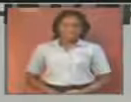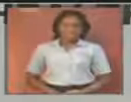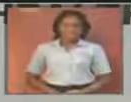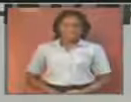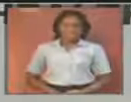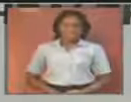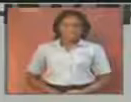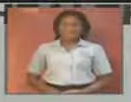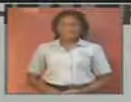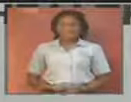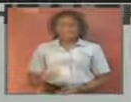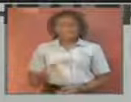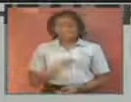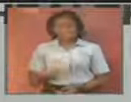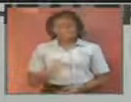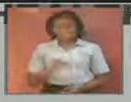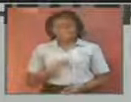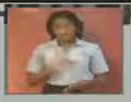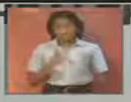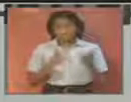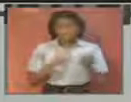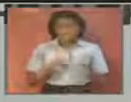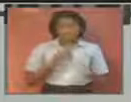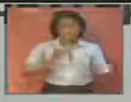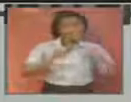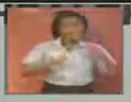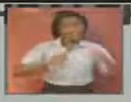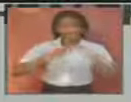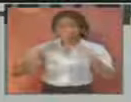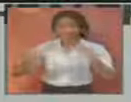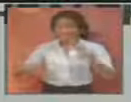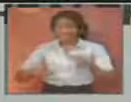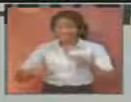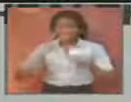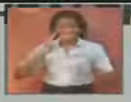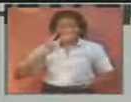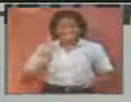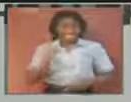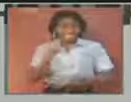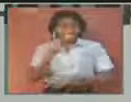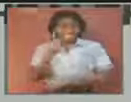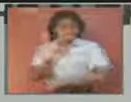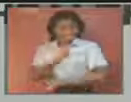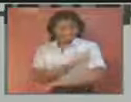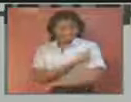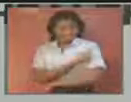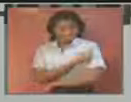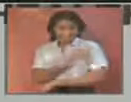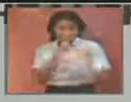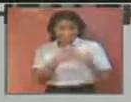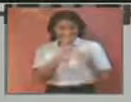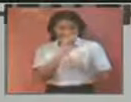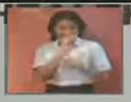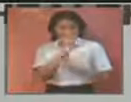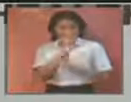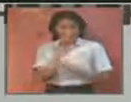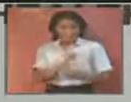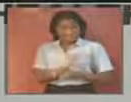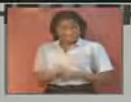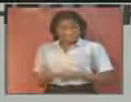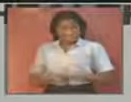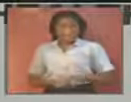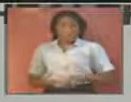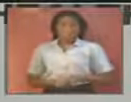the public as well that information about the second dose of the AstraZeneca vaccine in